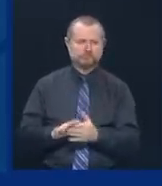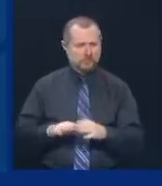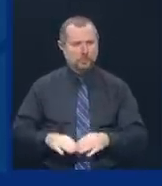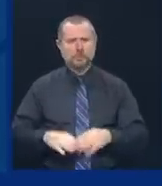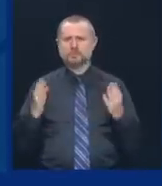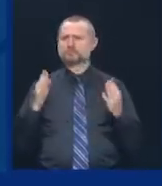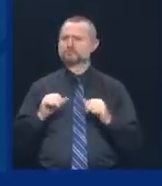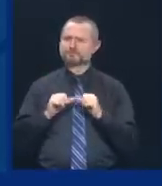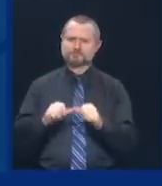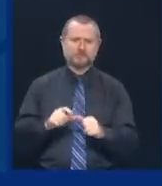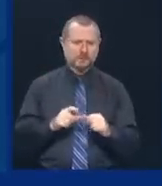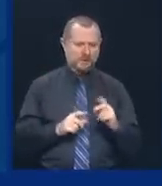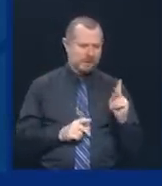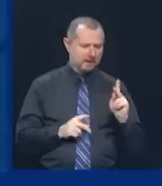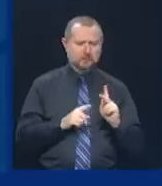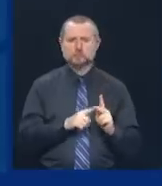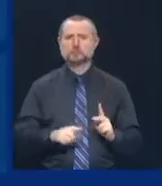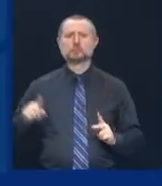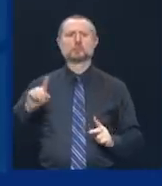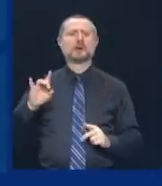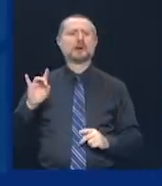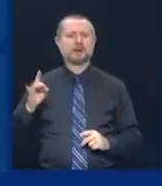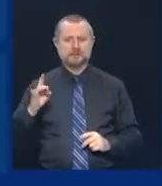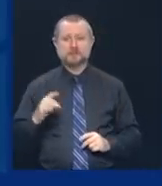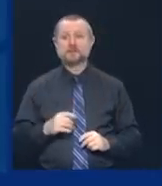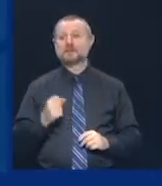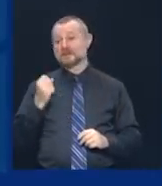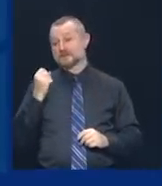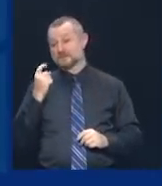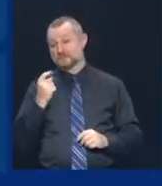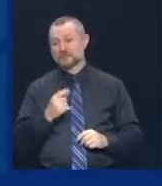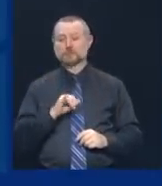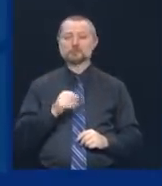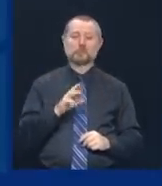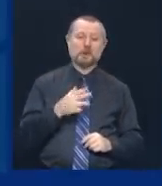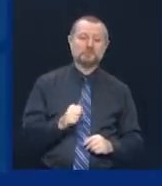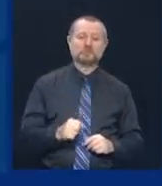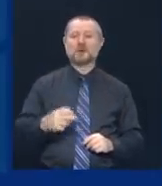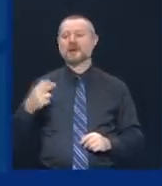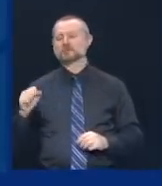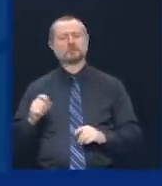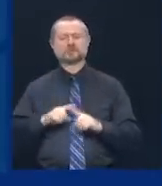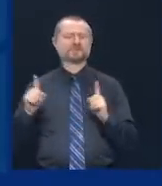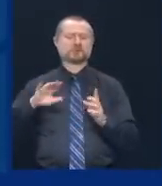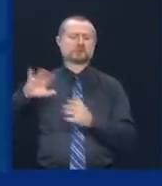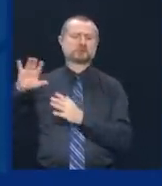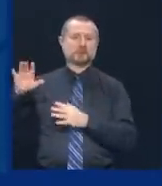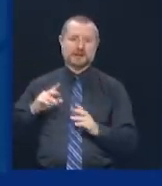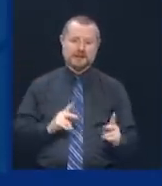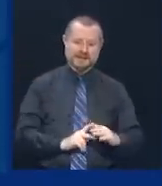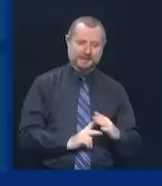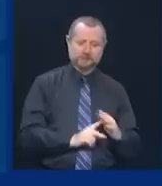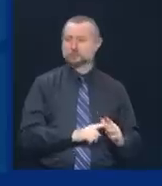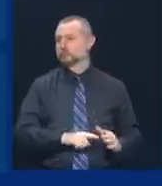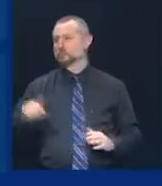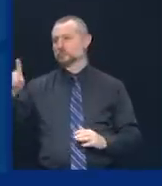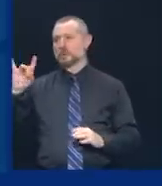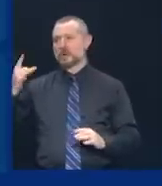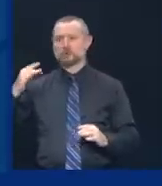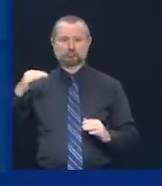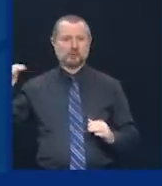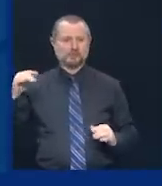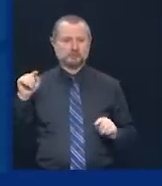8. Junior high, high school is different. K to 8,